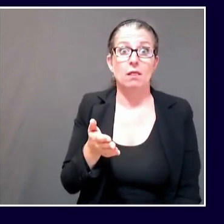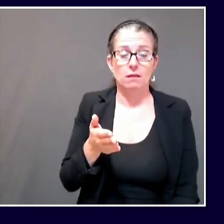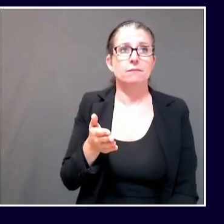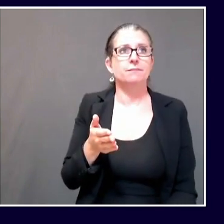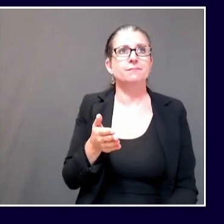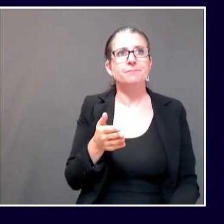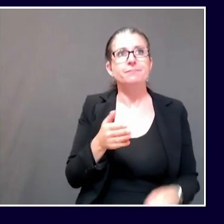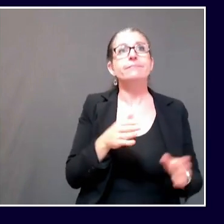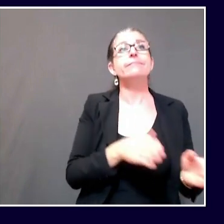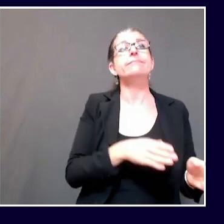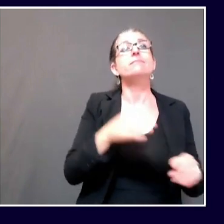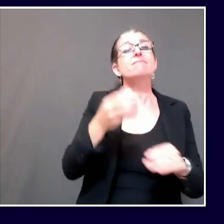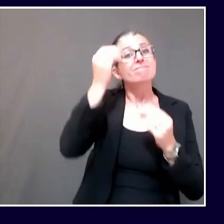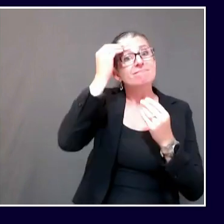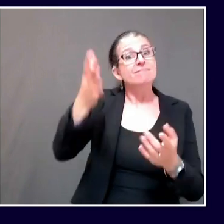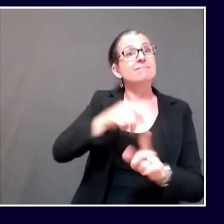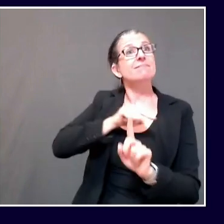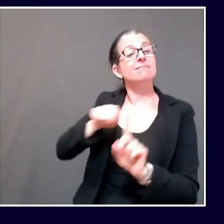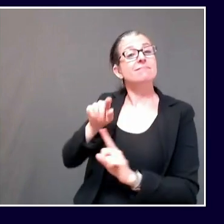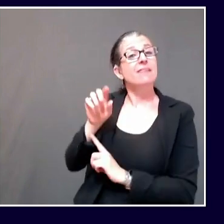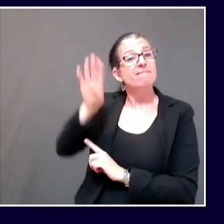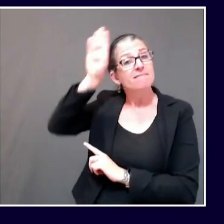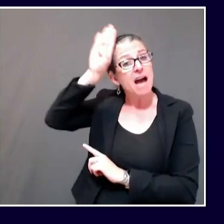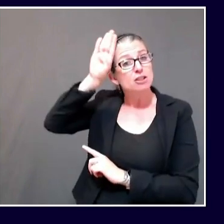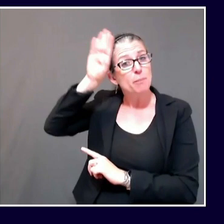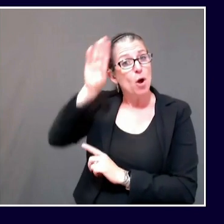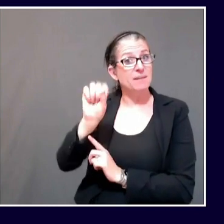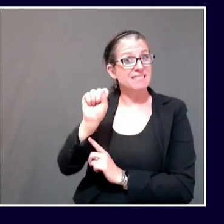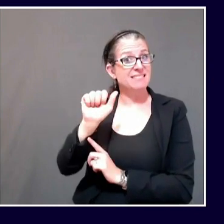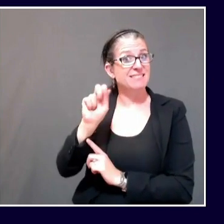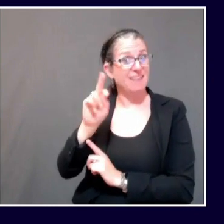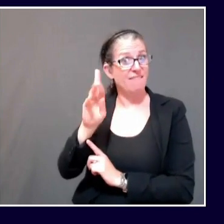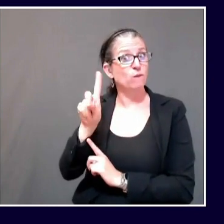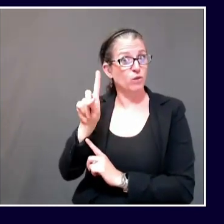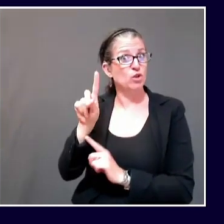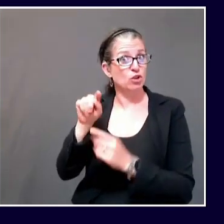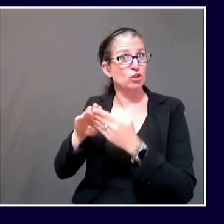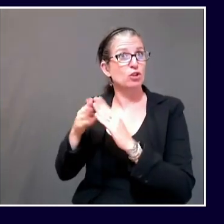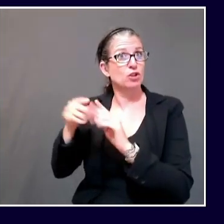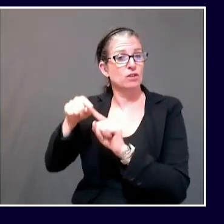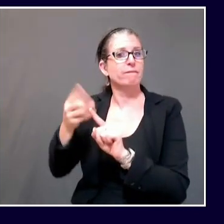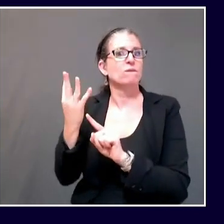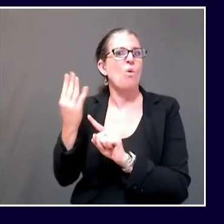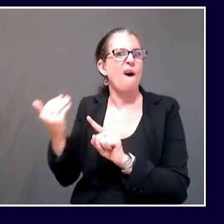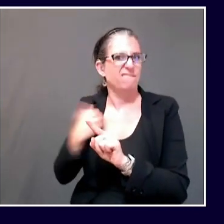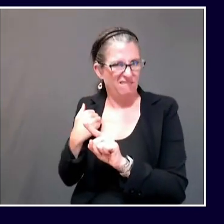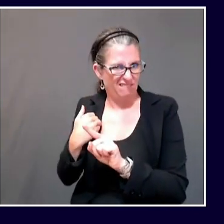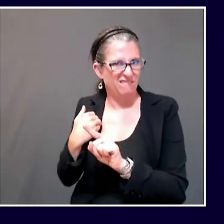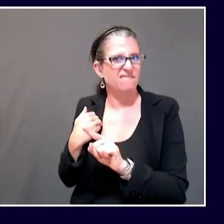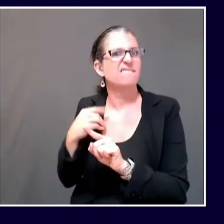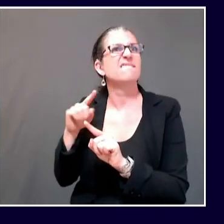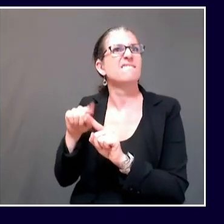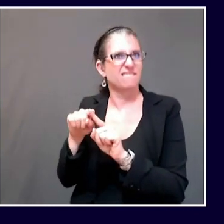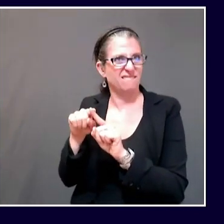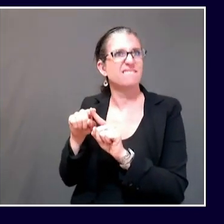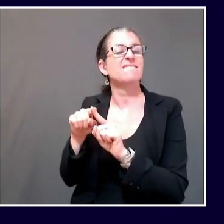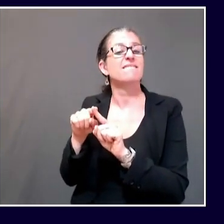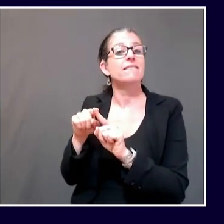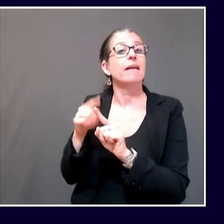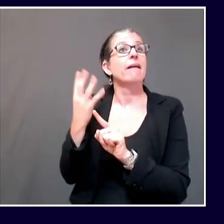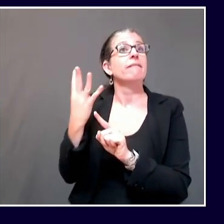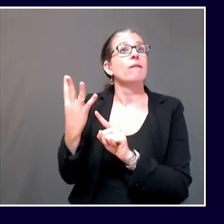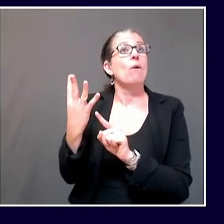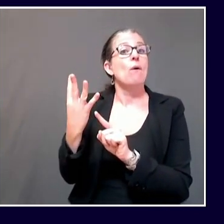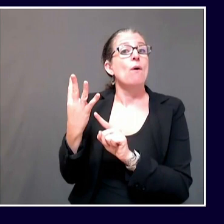Fire Department. Right now, there remain 4 cases associated with individuals who worked at either the Sanford Fire